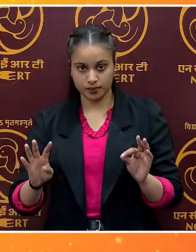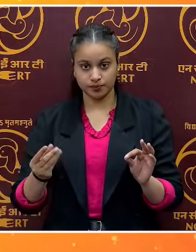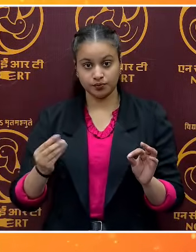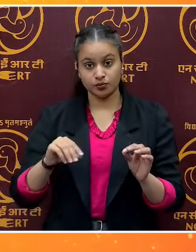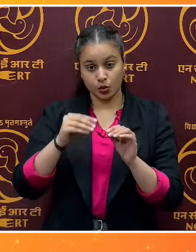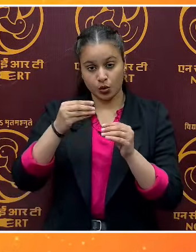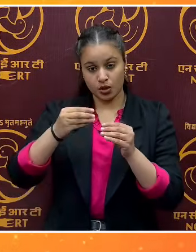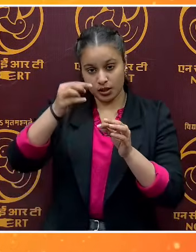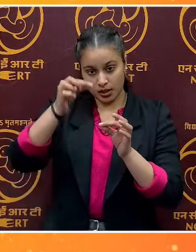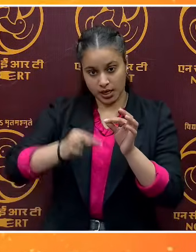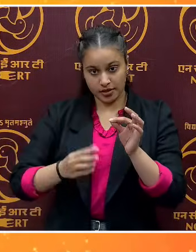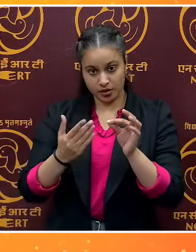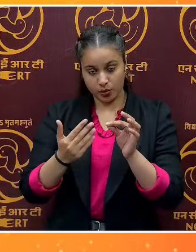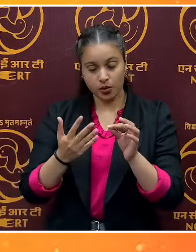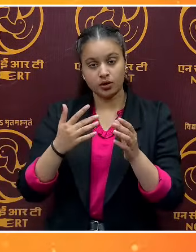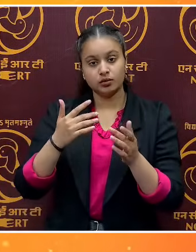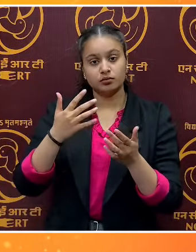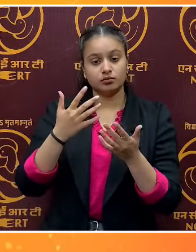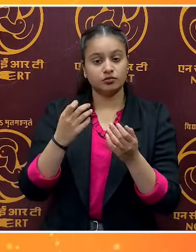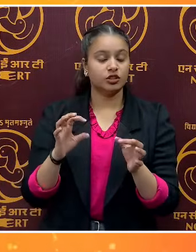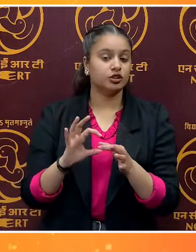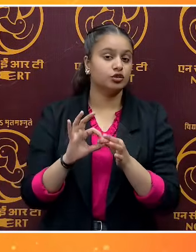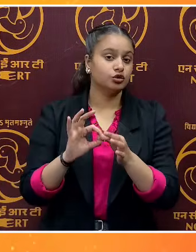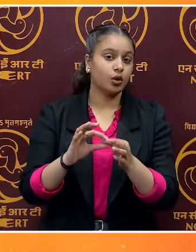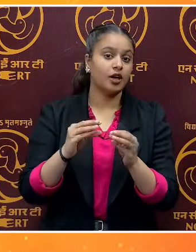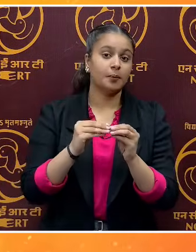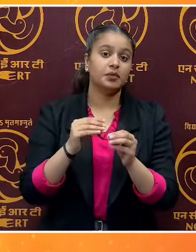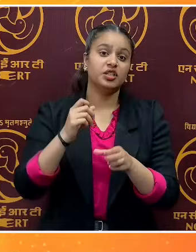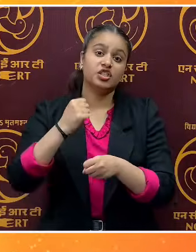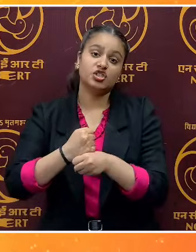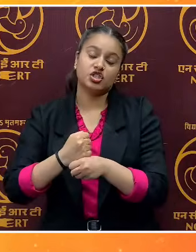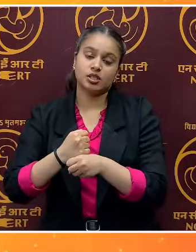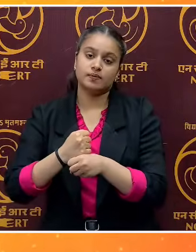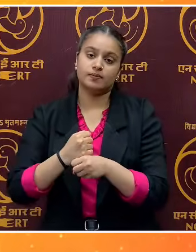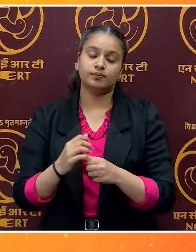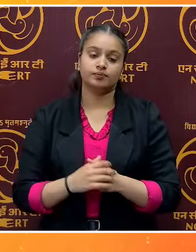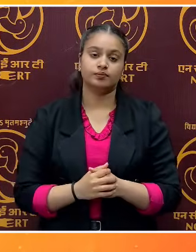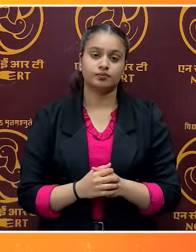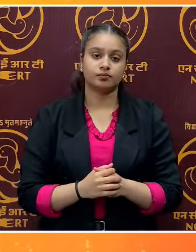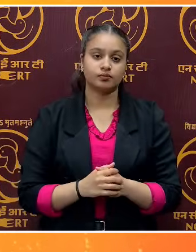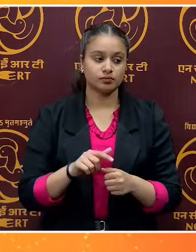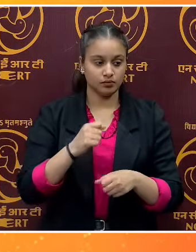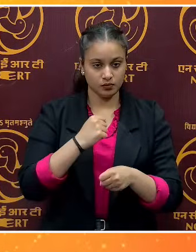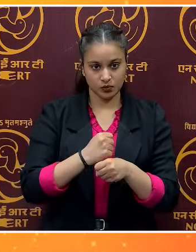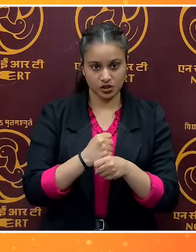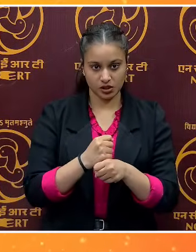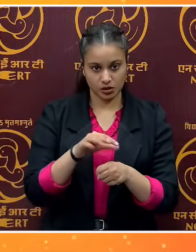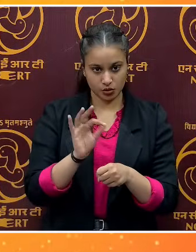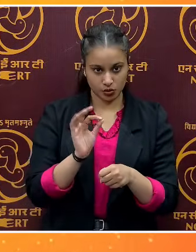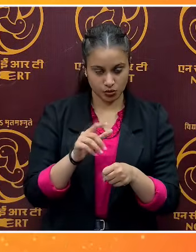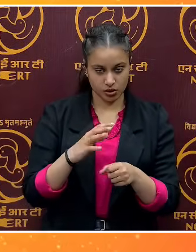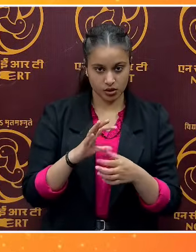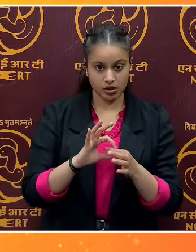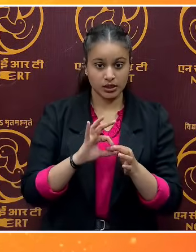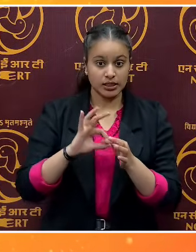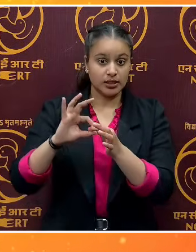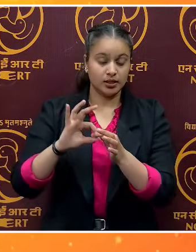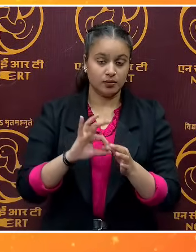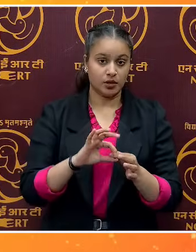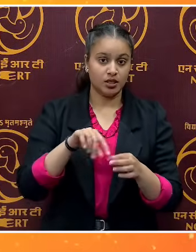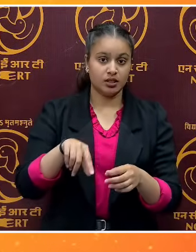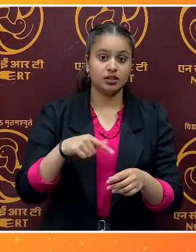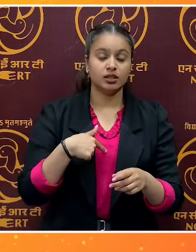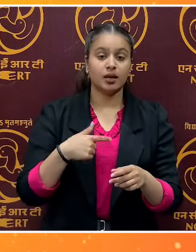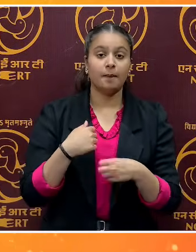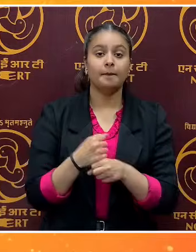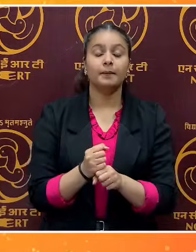length here and then join BG. I have taken this point as G. So, how to draw this